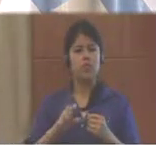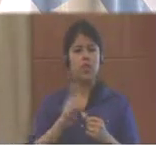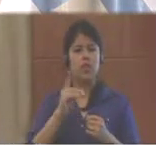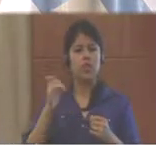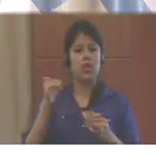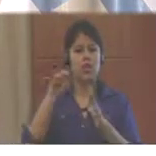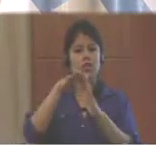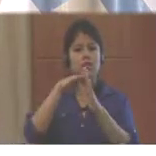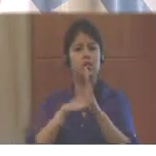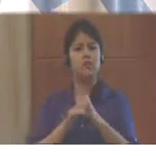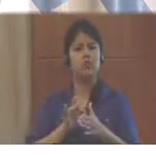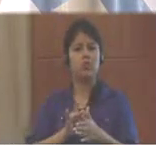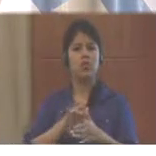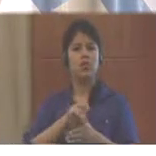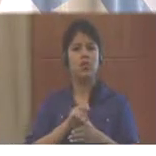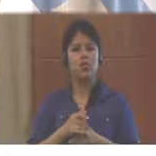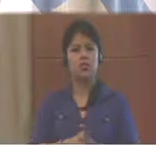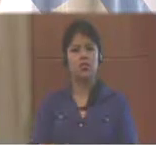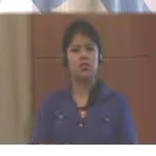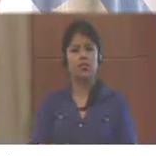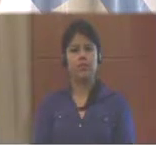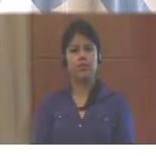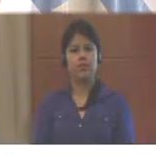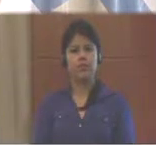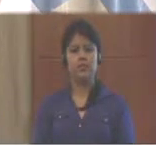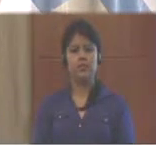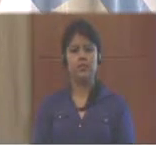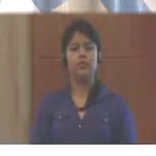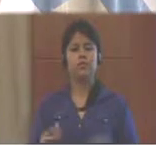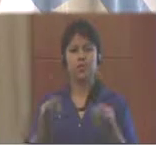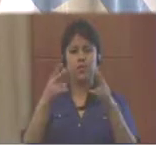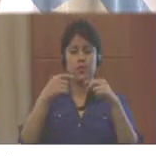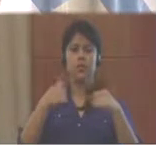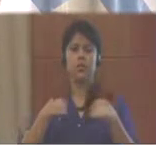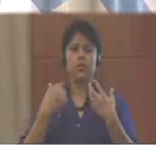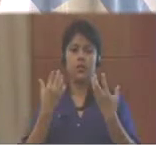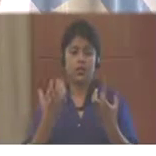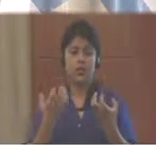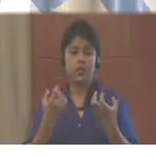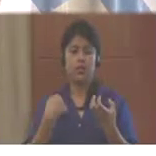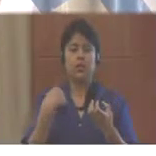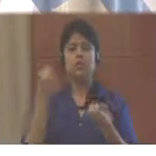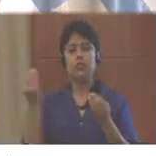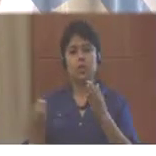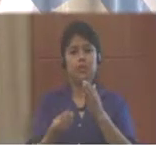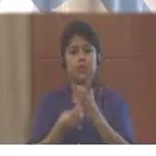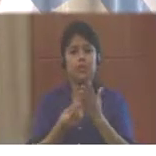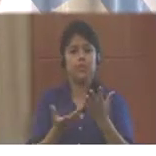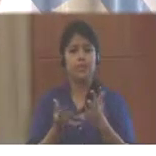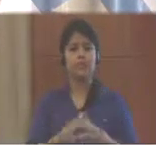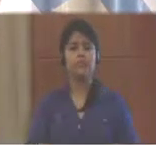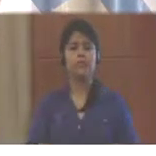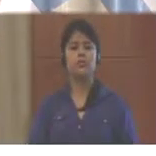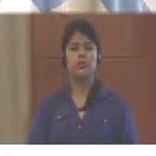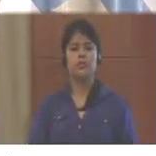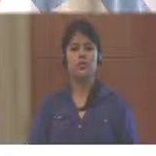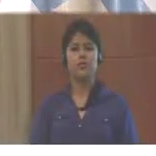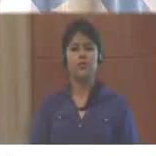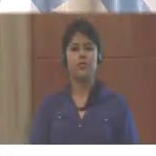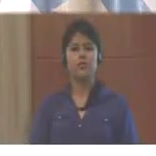effort of reducing risk. We also would like to highlight